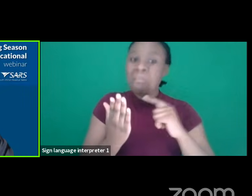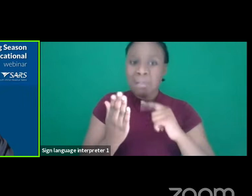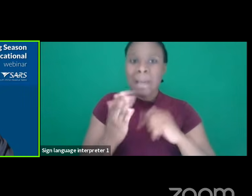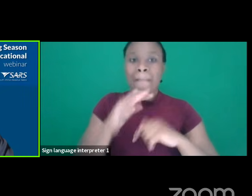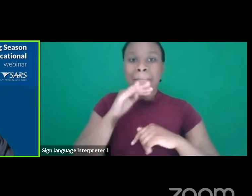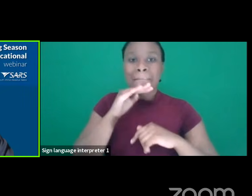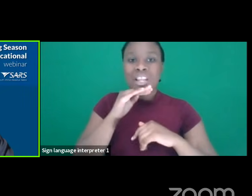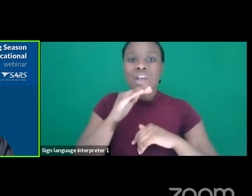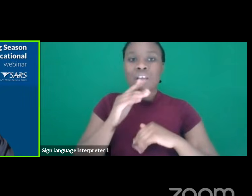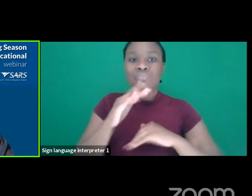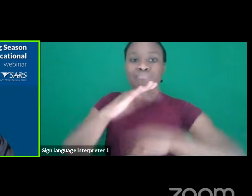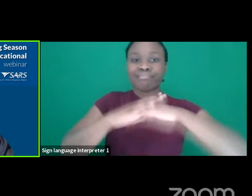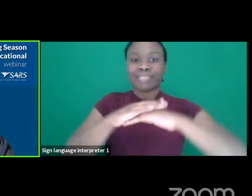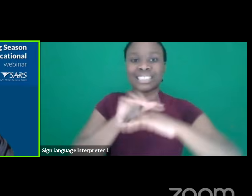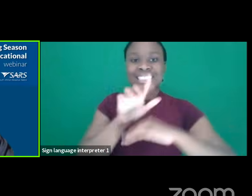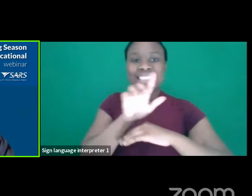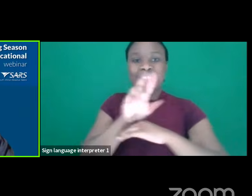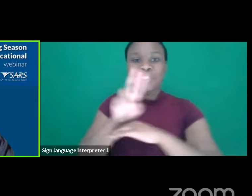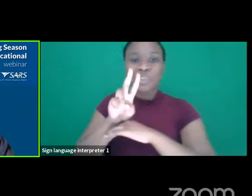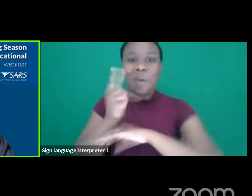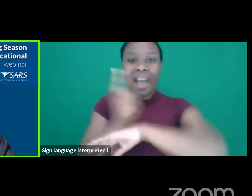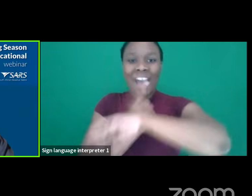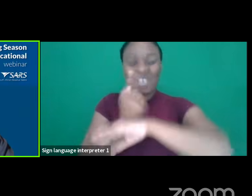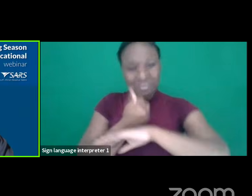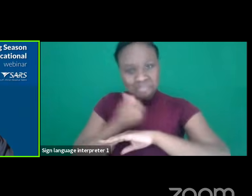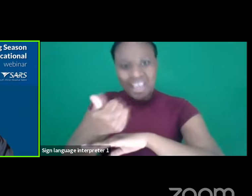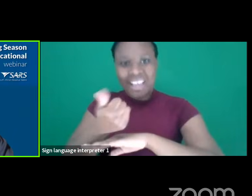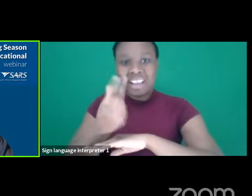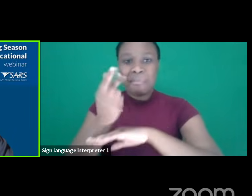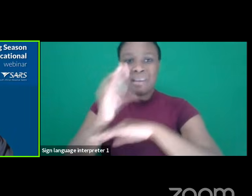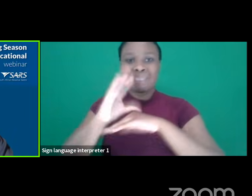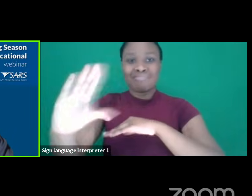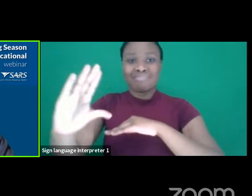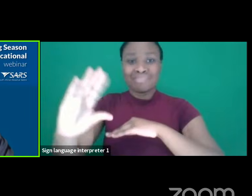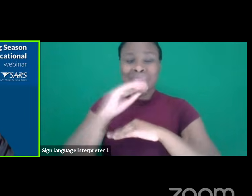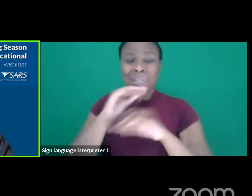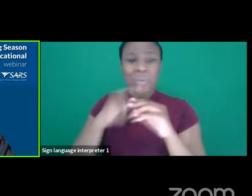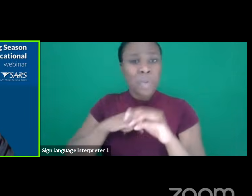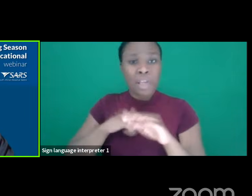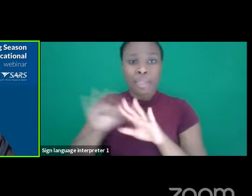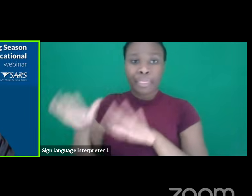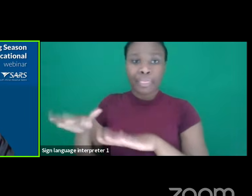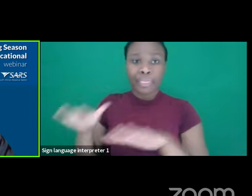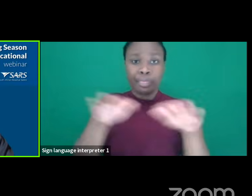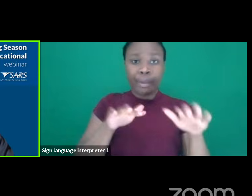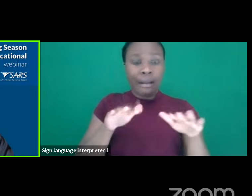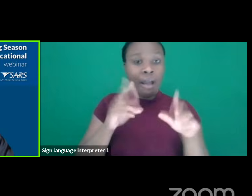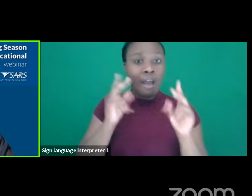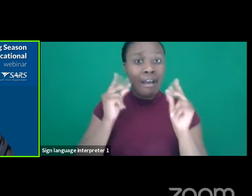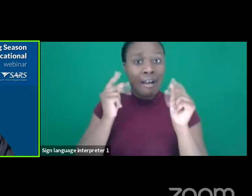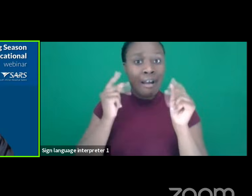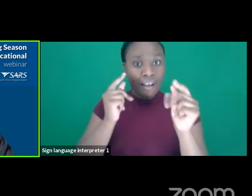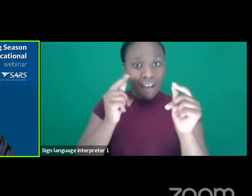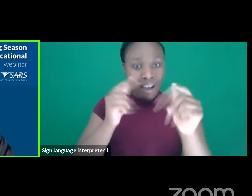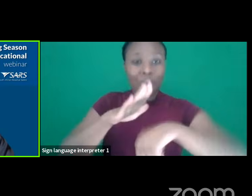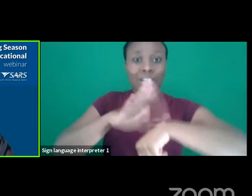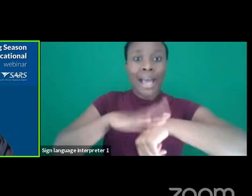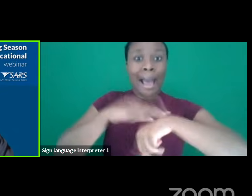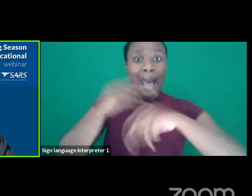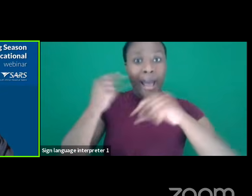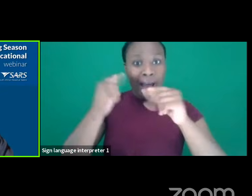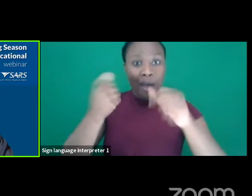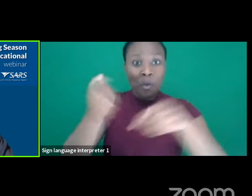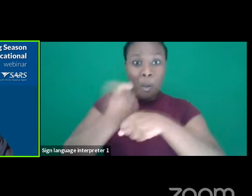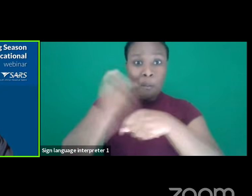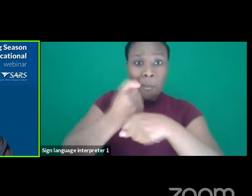shows that we are really moving very fast in terms of getting the